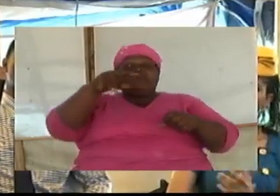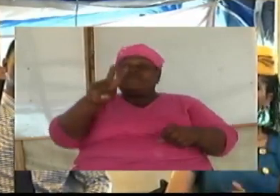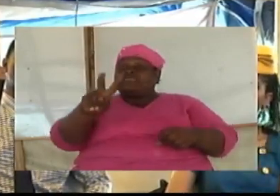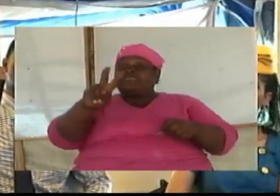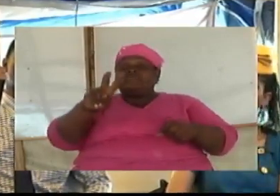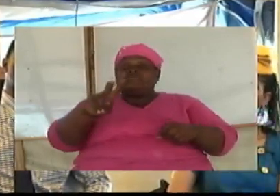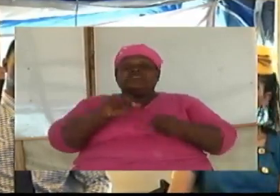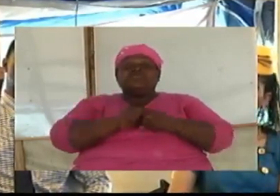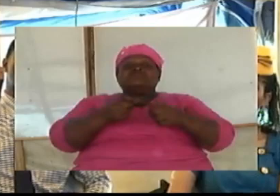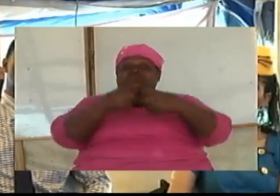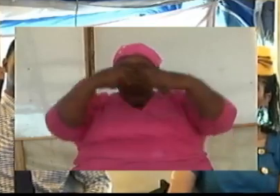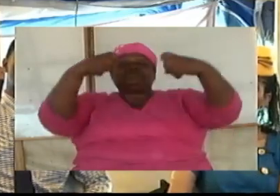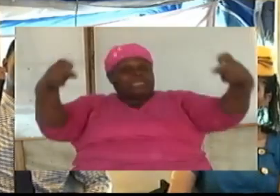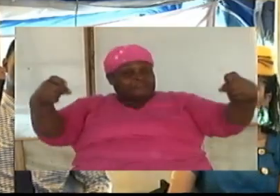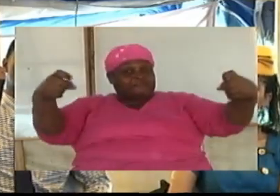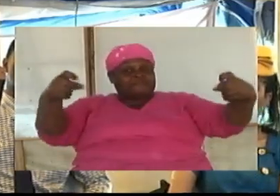sin.